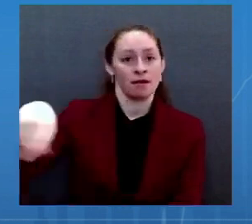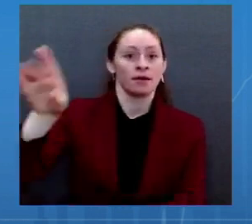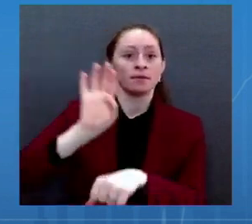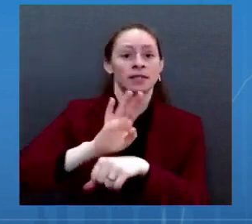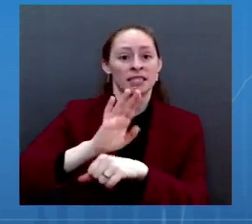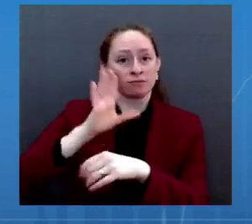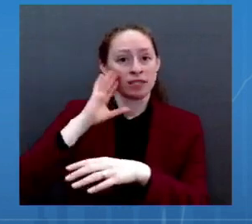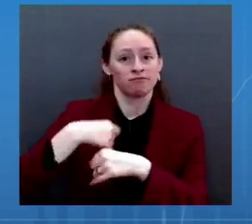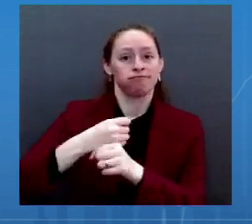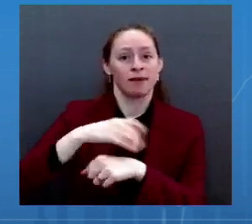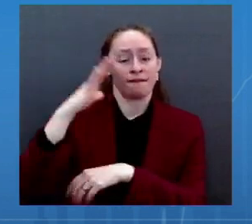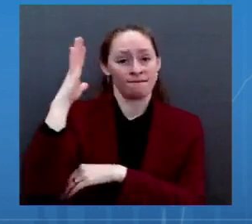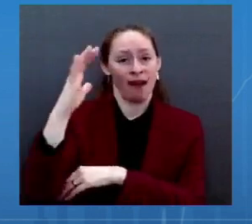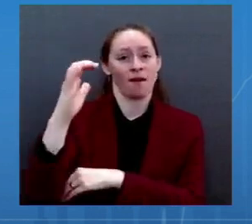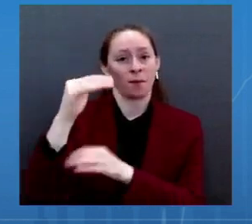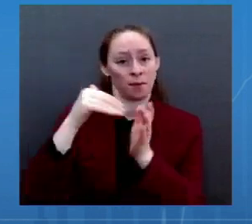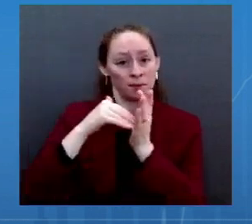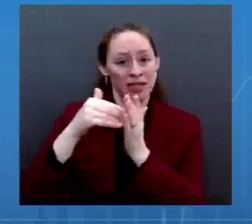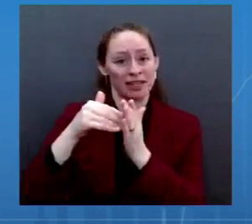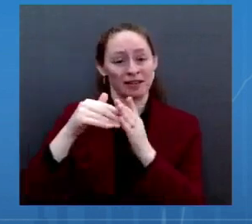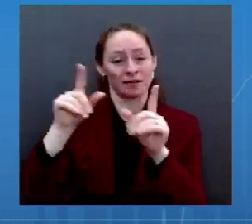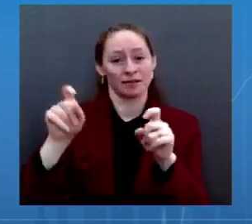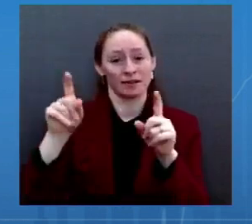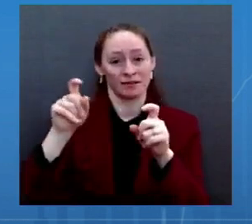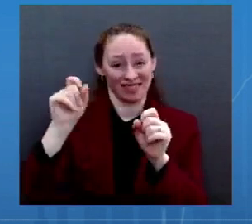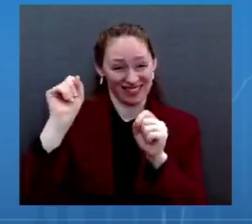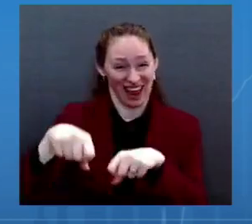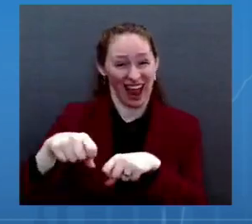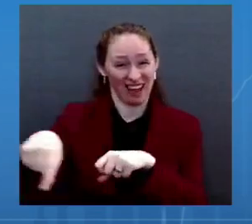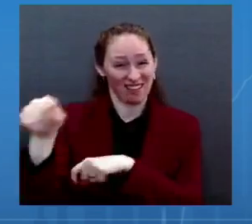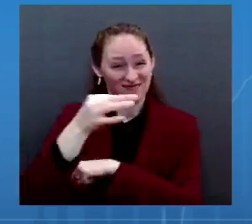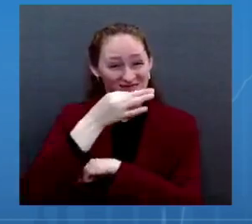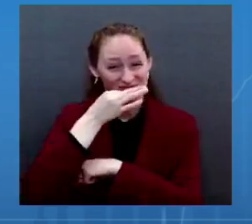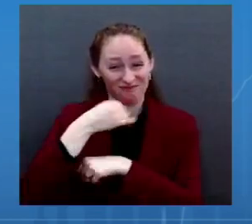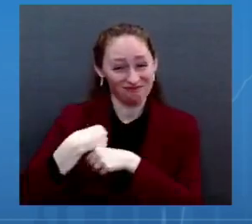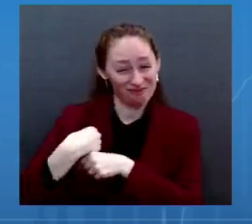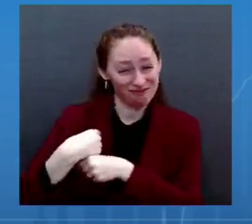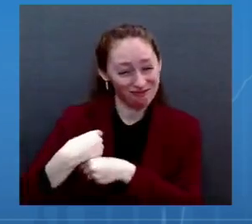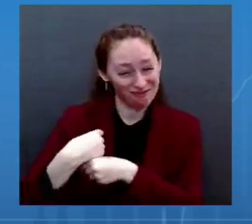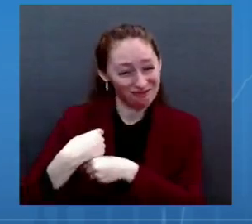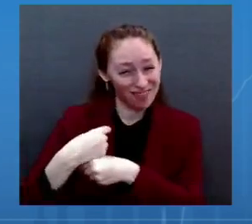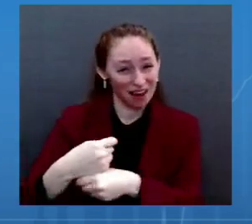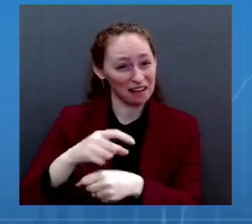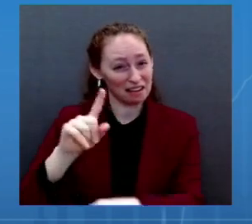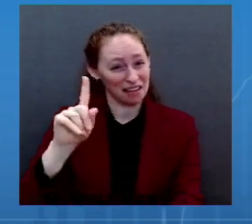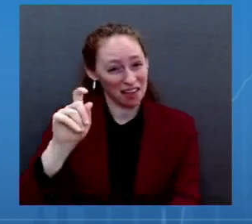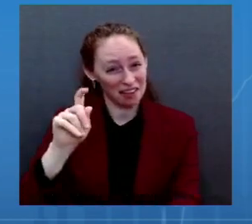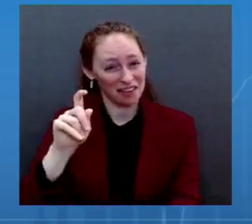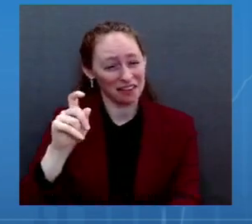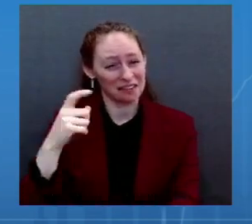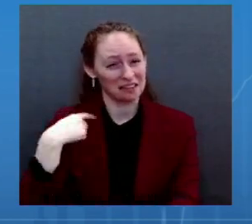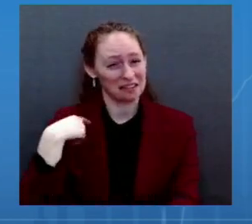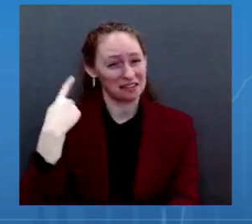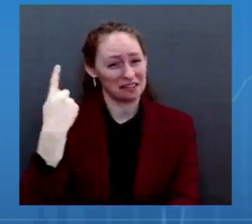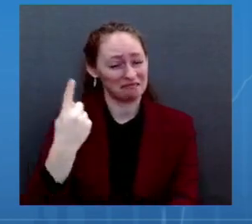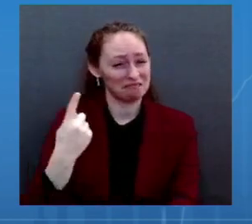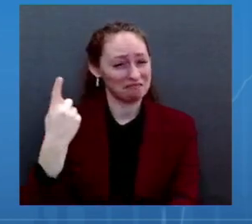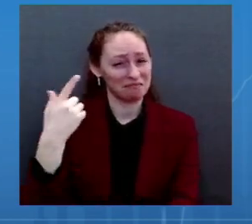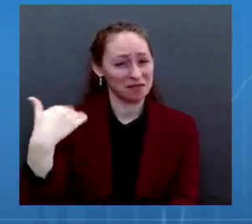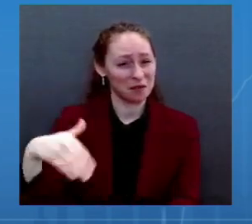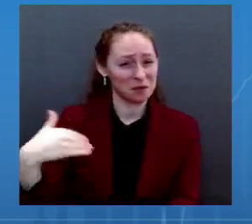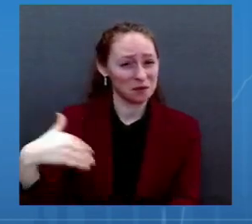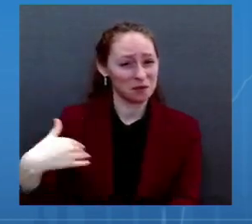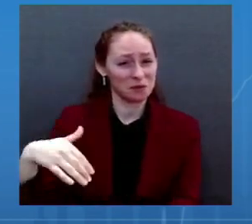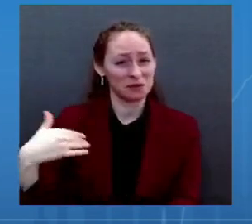those tests be coming off of the shelves of pharmacies at all? No, these are additional tests, and this is made possible